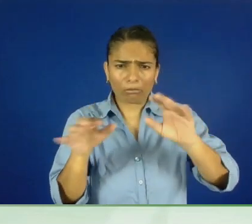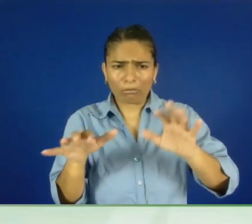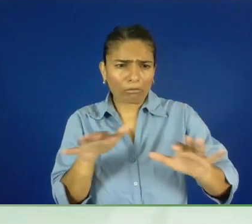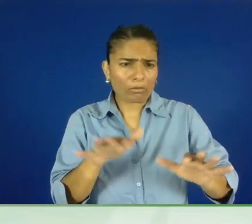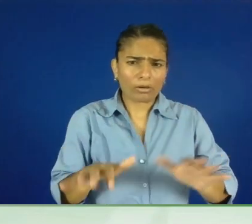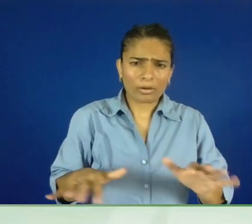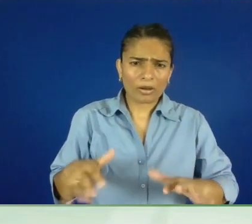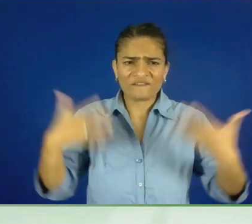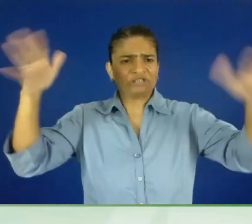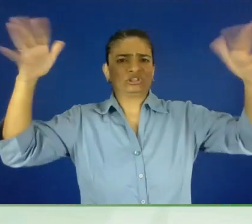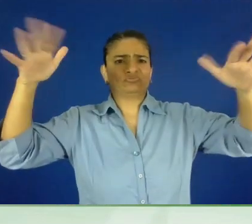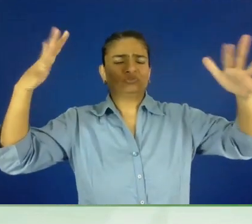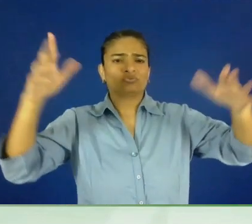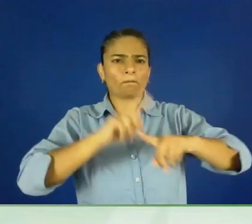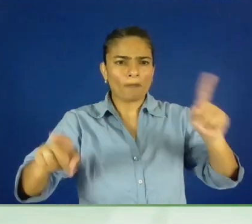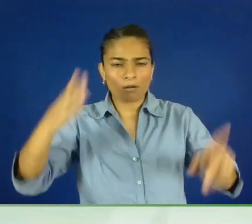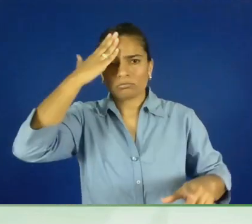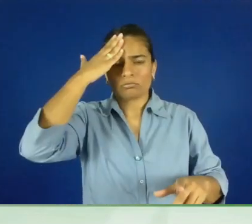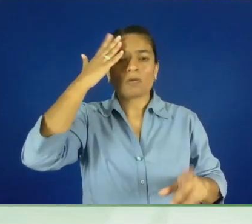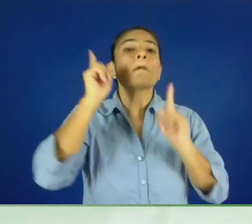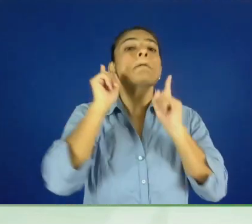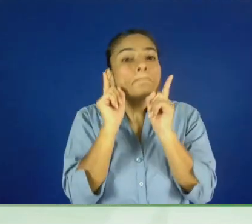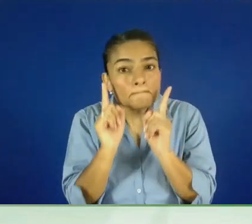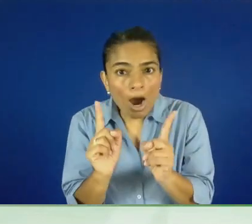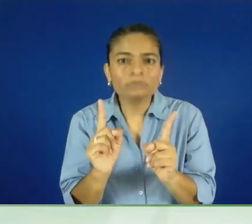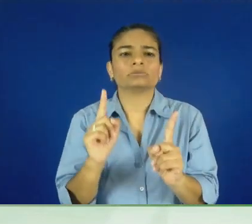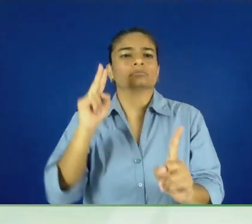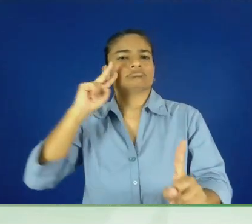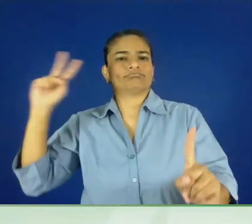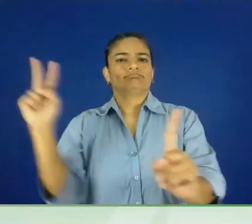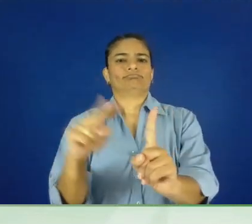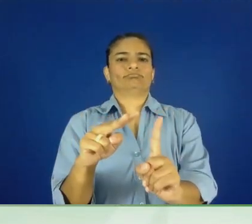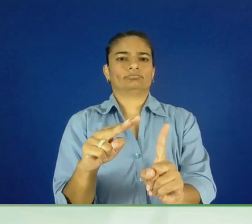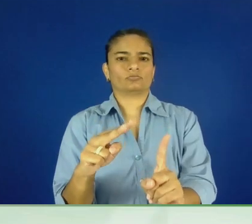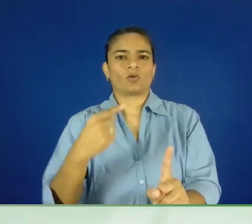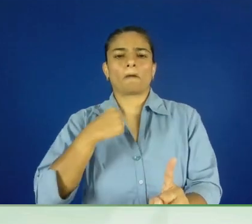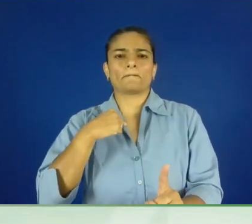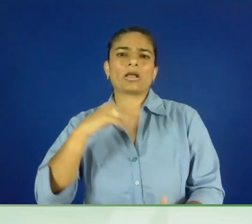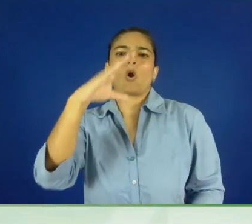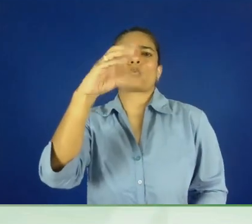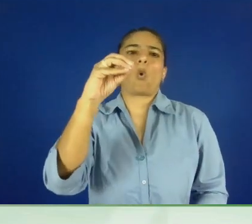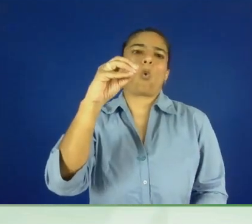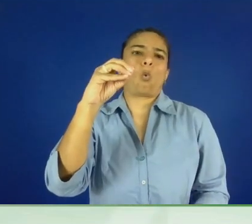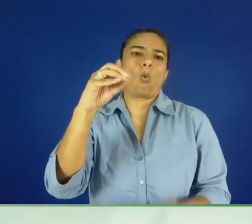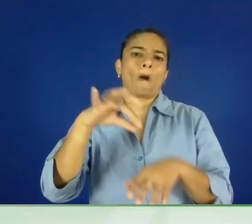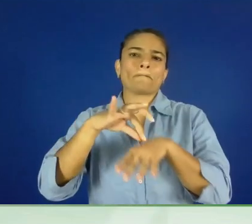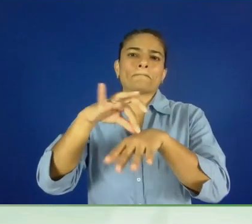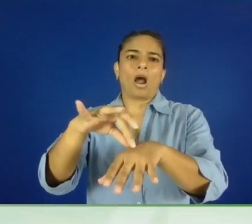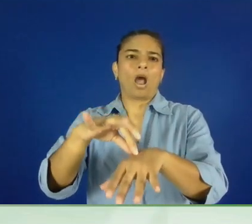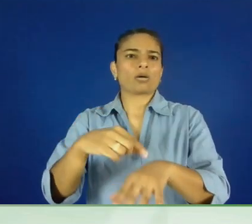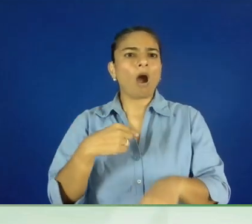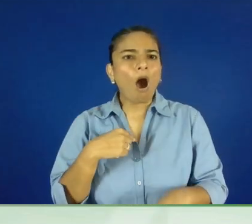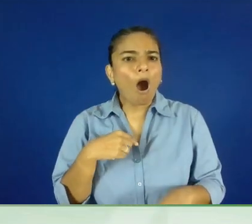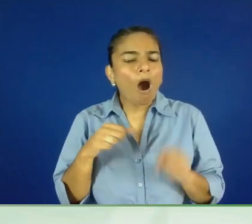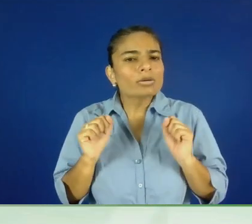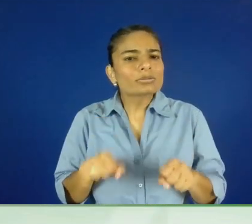From that perspective, I put it in Copilot and I found out, oh, I can be a nicer person by email. This is a good thing. So if you're